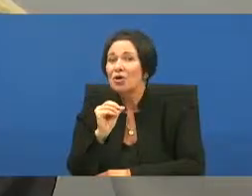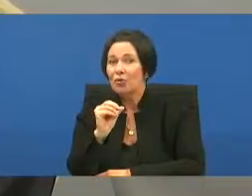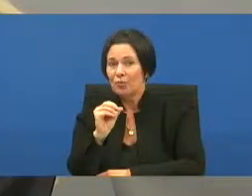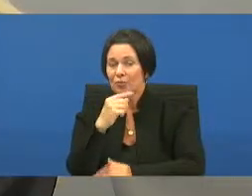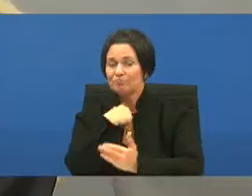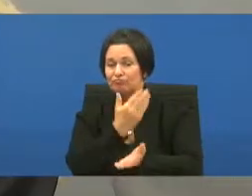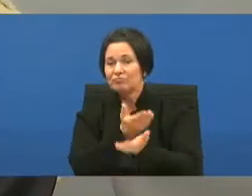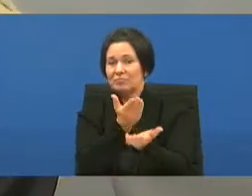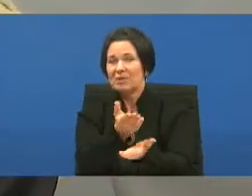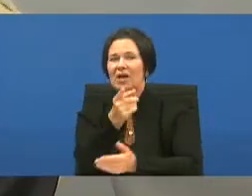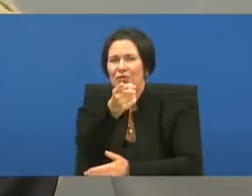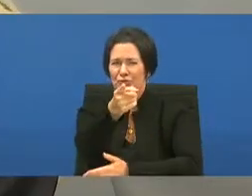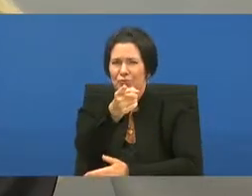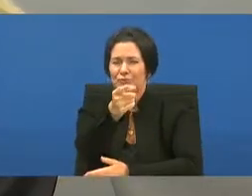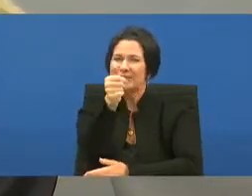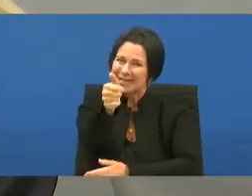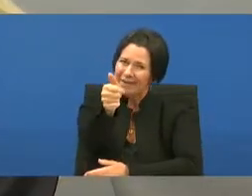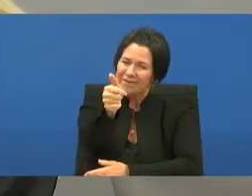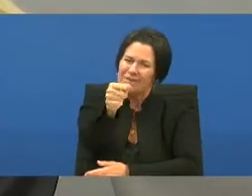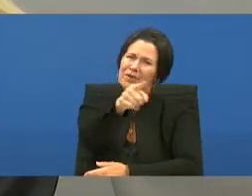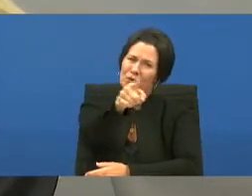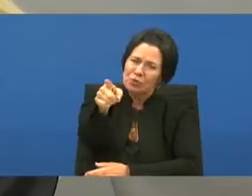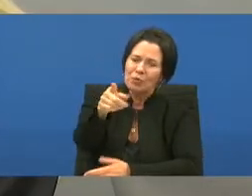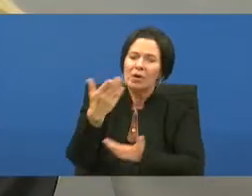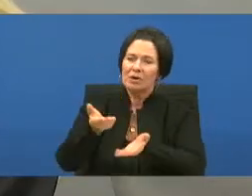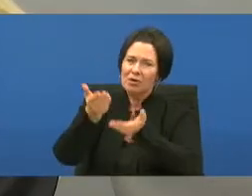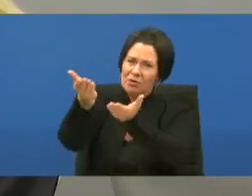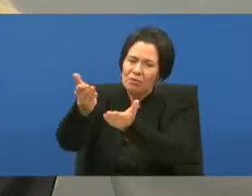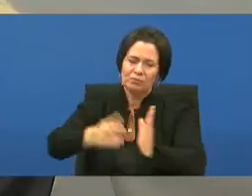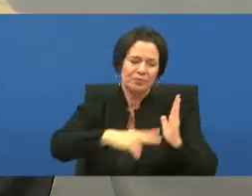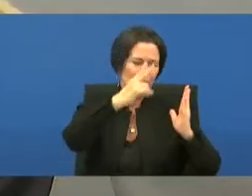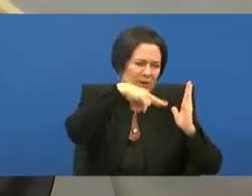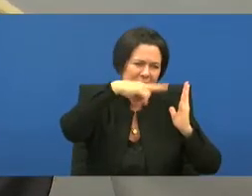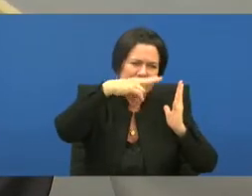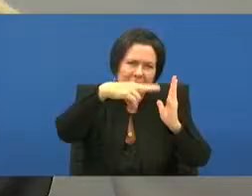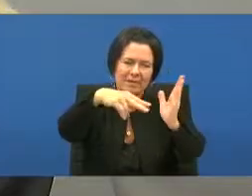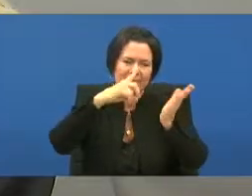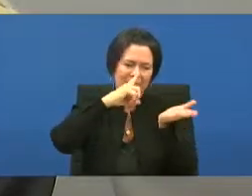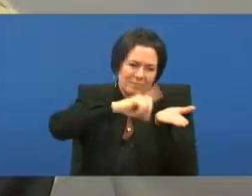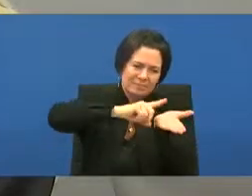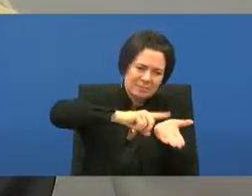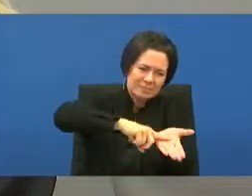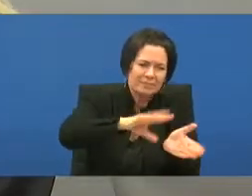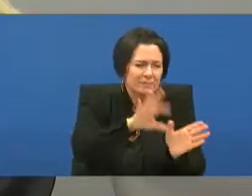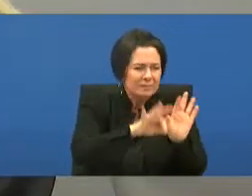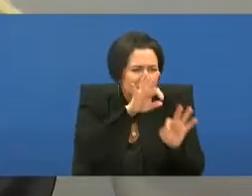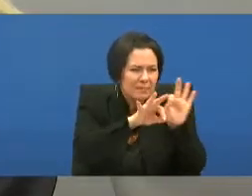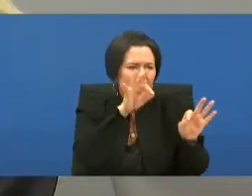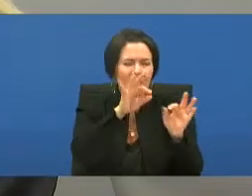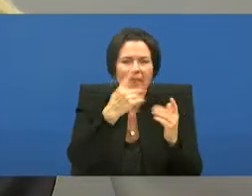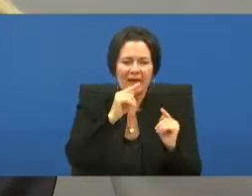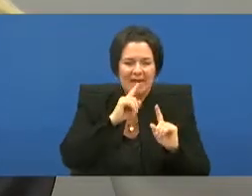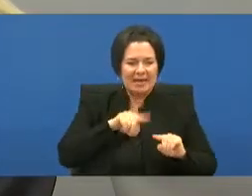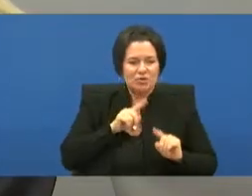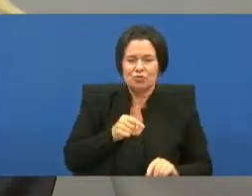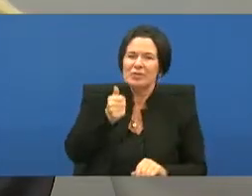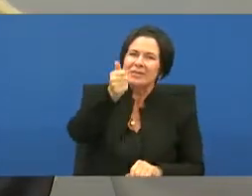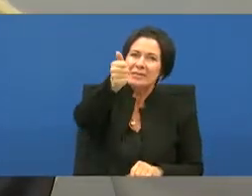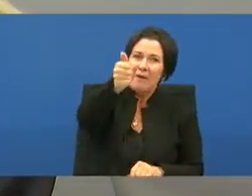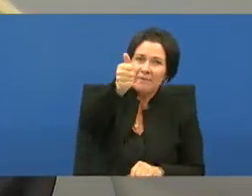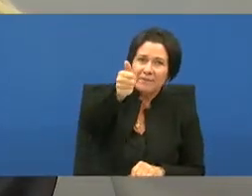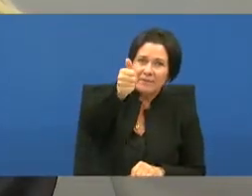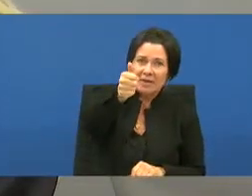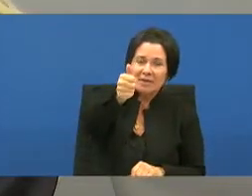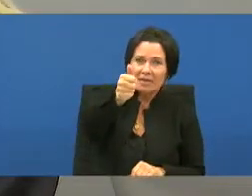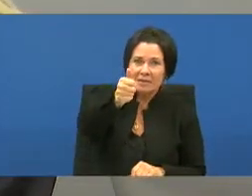yourself. Ask the people that have been there and witnessed the process. Understand that countless hours have been put in